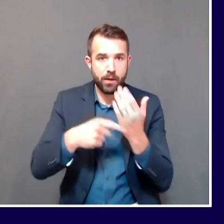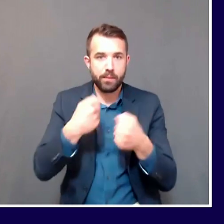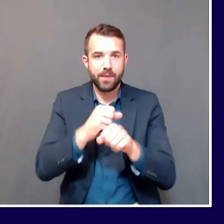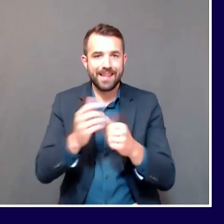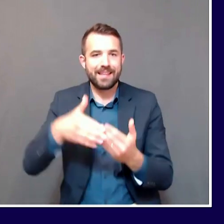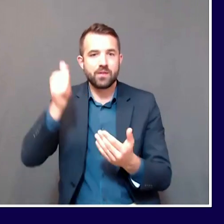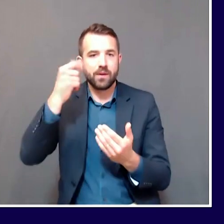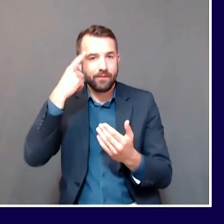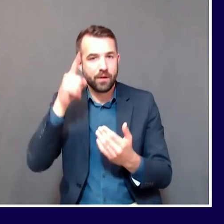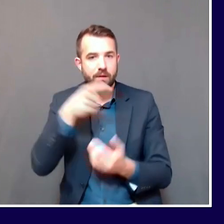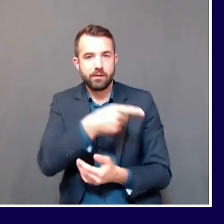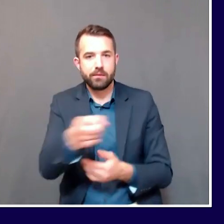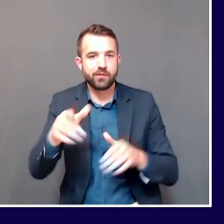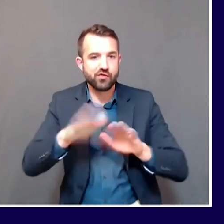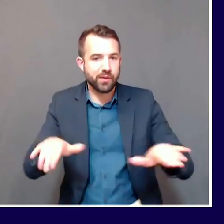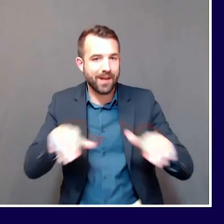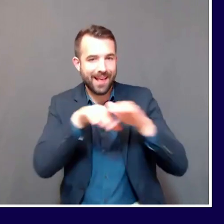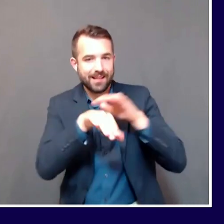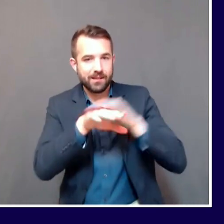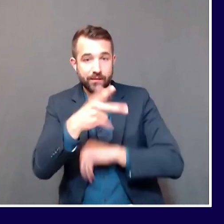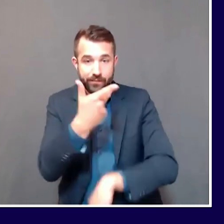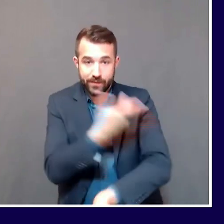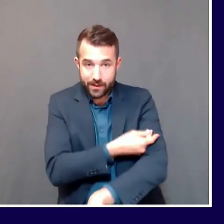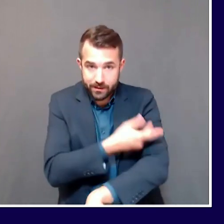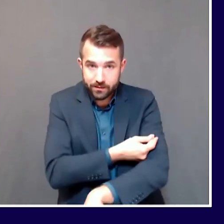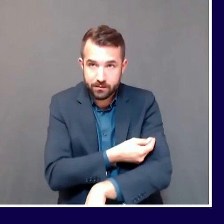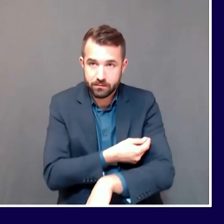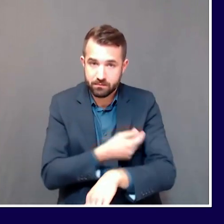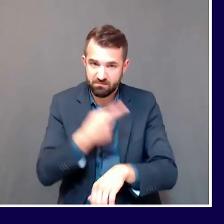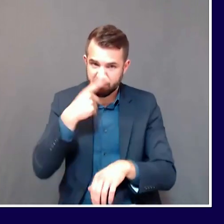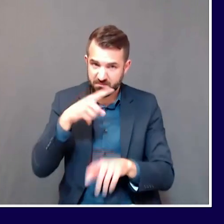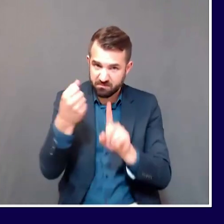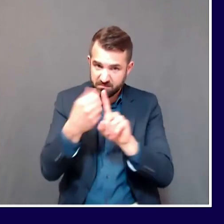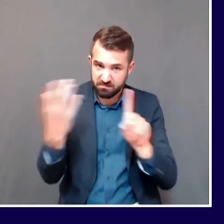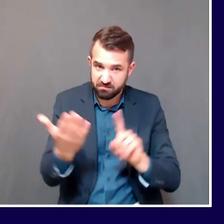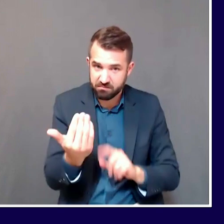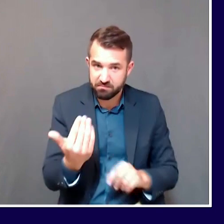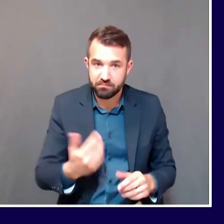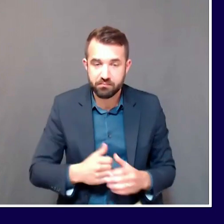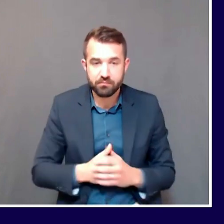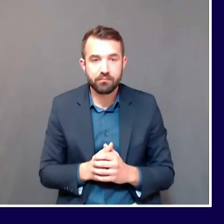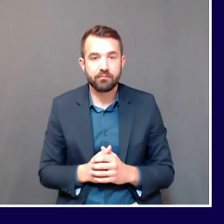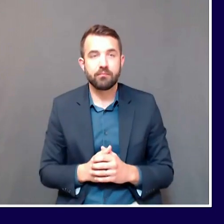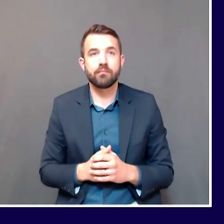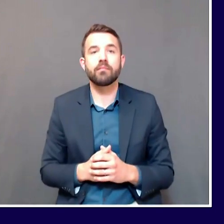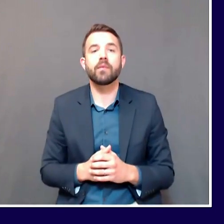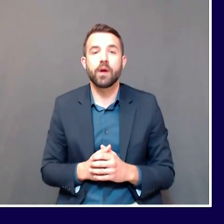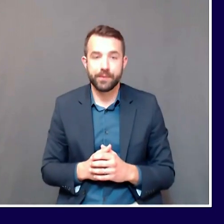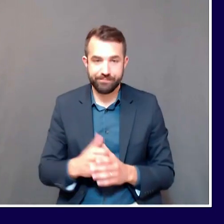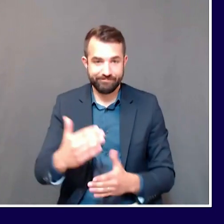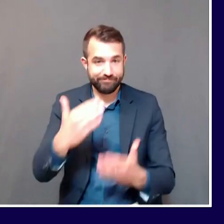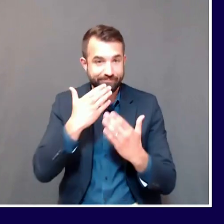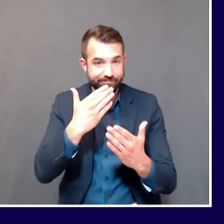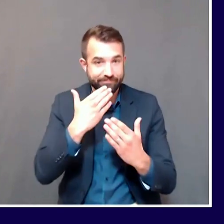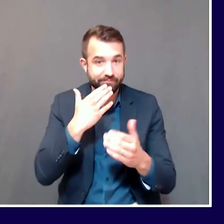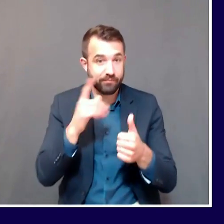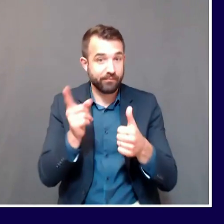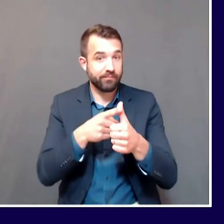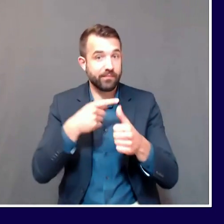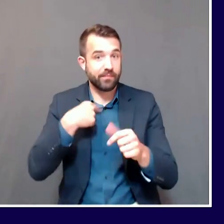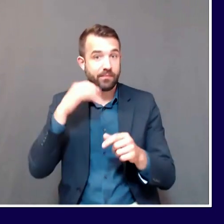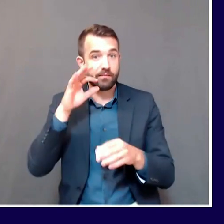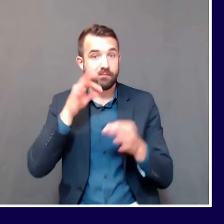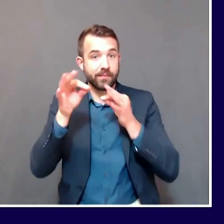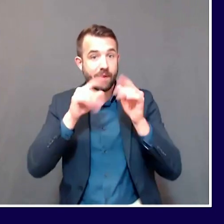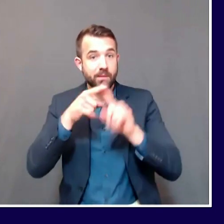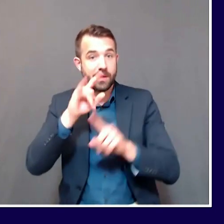like. Sure. So I'll start on the zip code level data, Patrick. The zip code level data revealed what I think many of